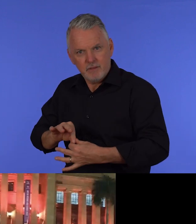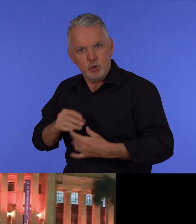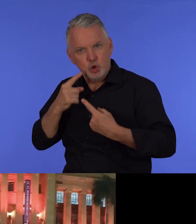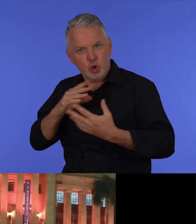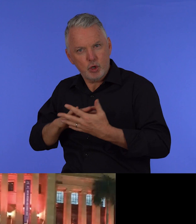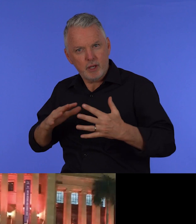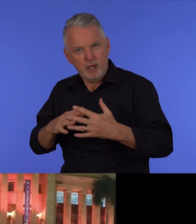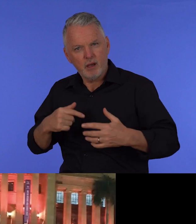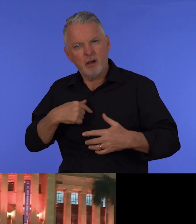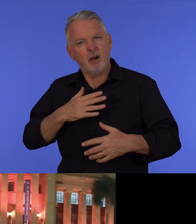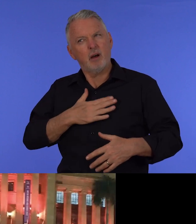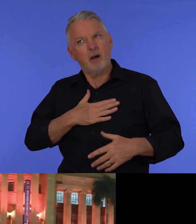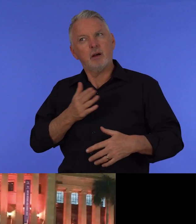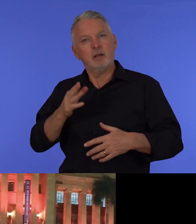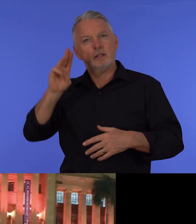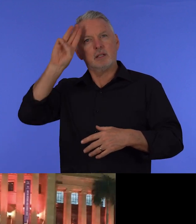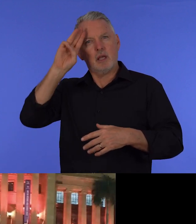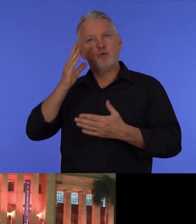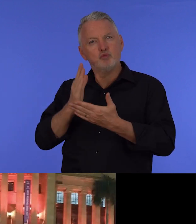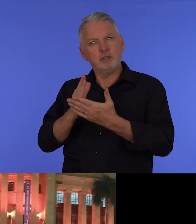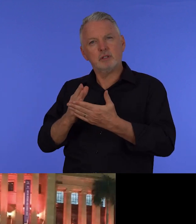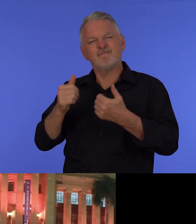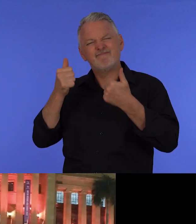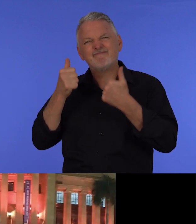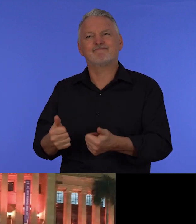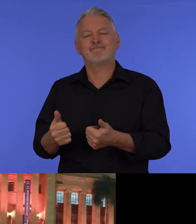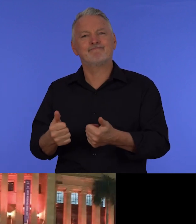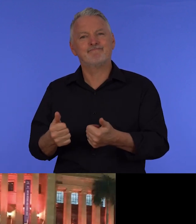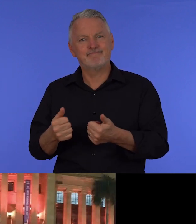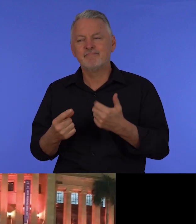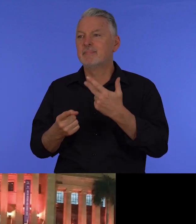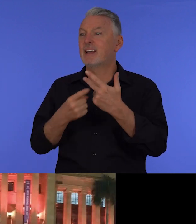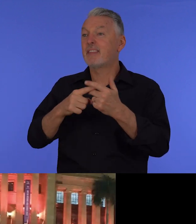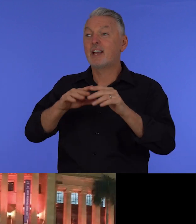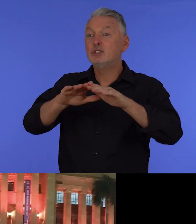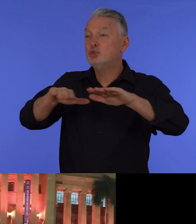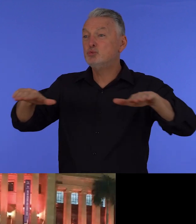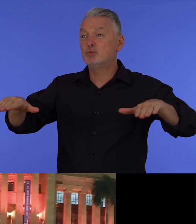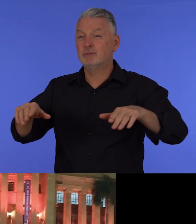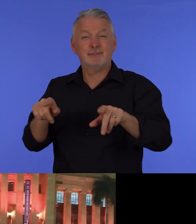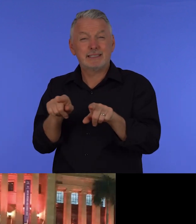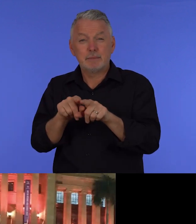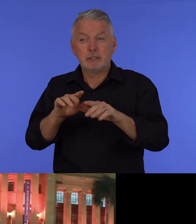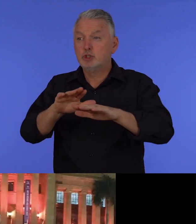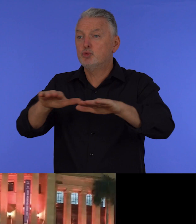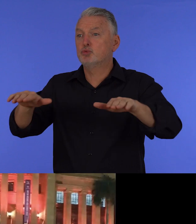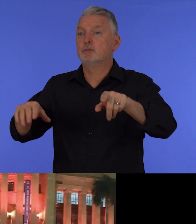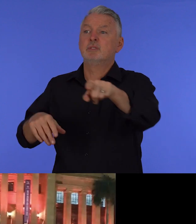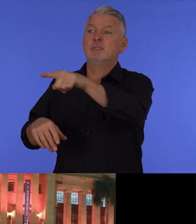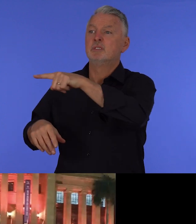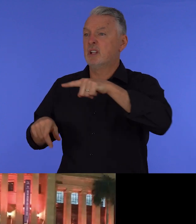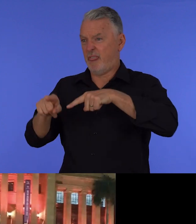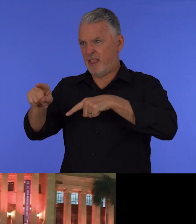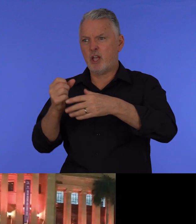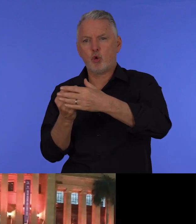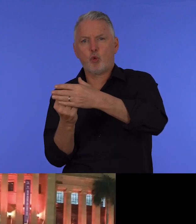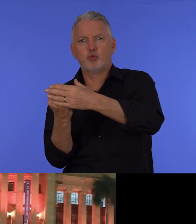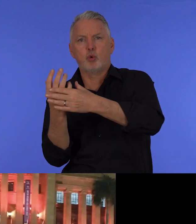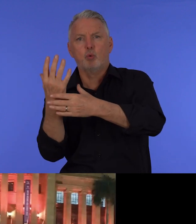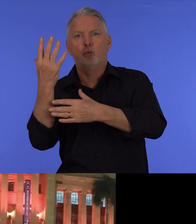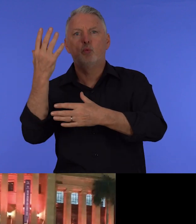him. And it was just another sign of how great Scouts has been. And just seeing the other children